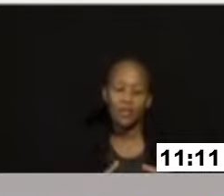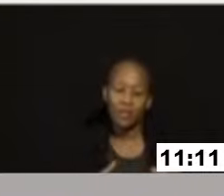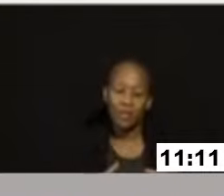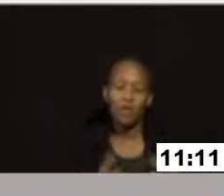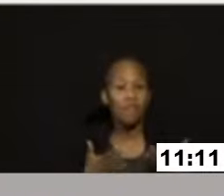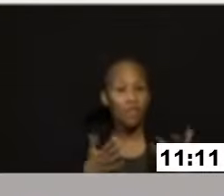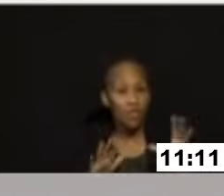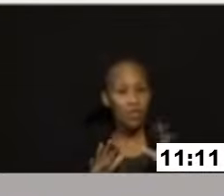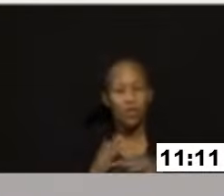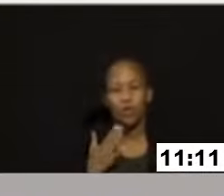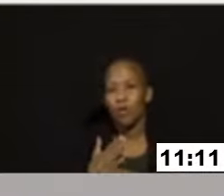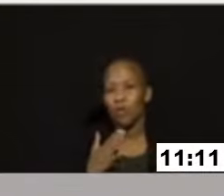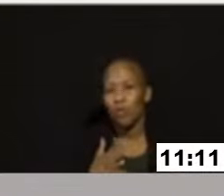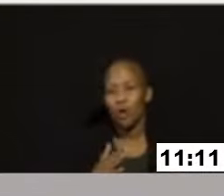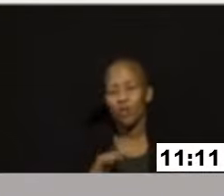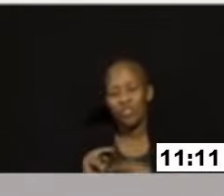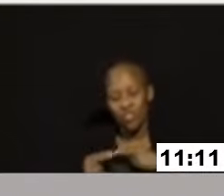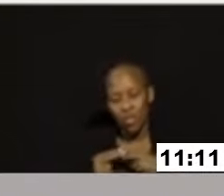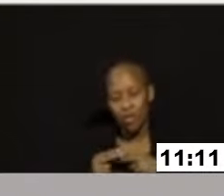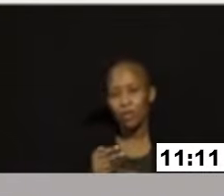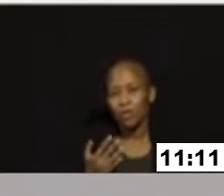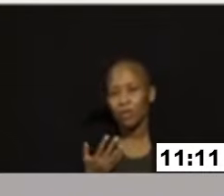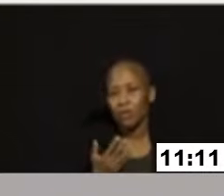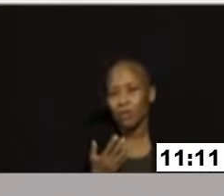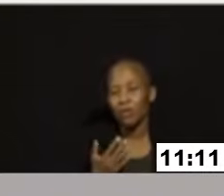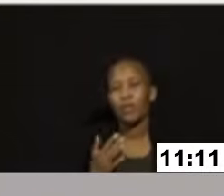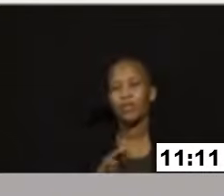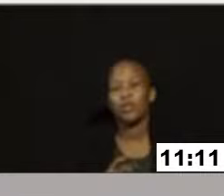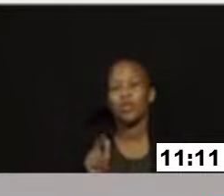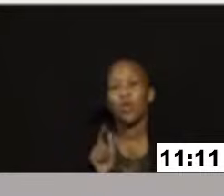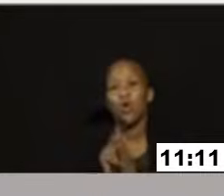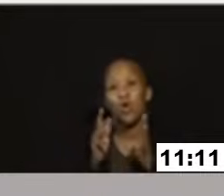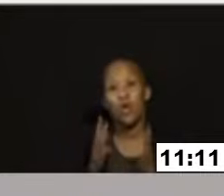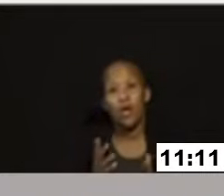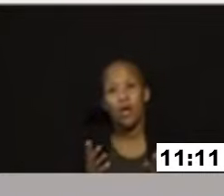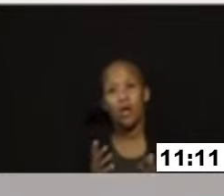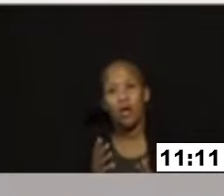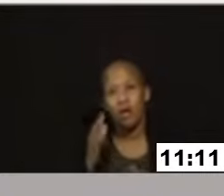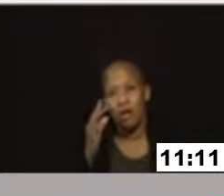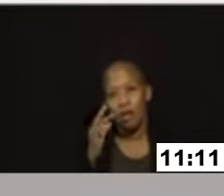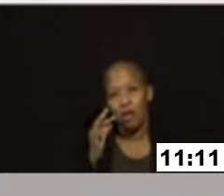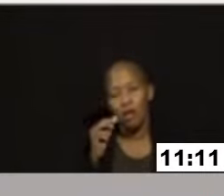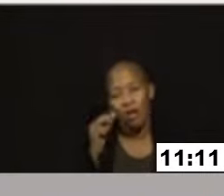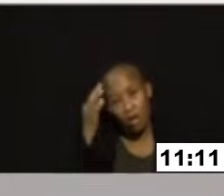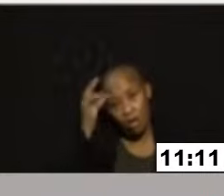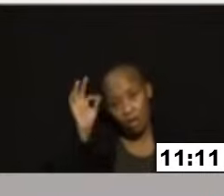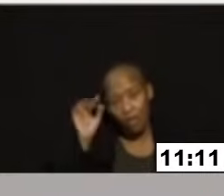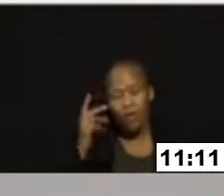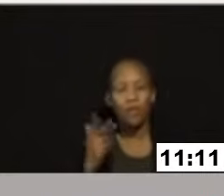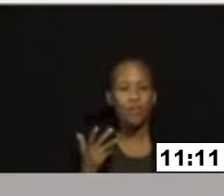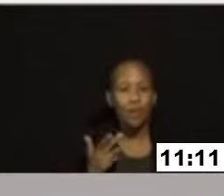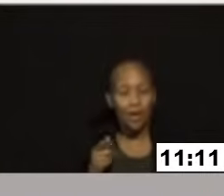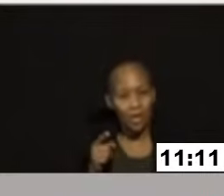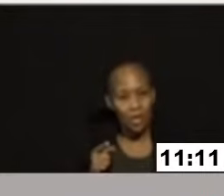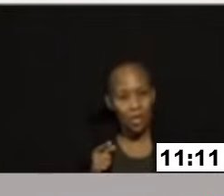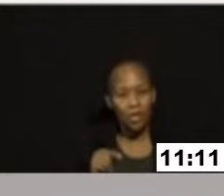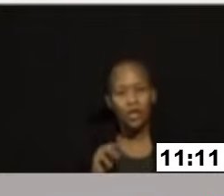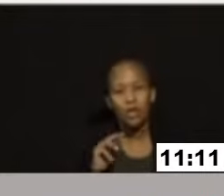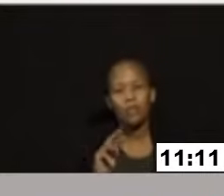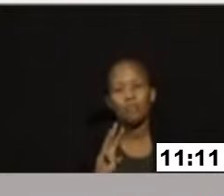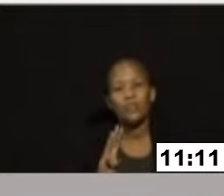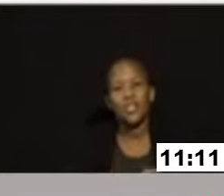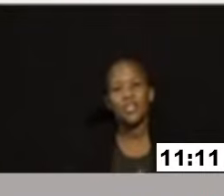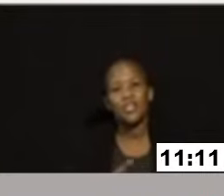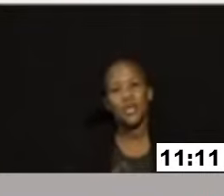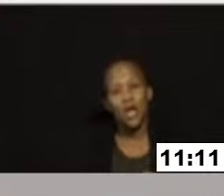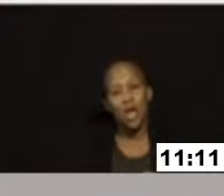while at Mtanzane as a prosecutor, and then I was offered articles of clerkship by the late Griffiths